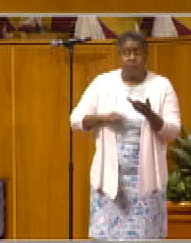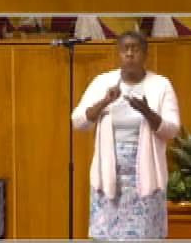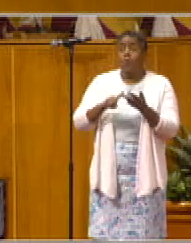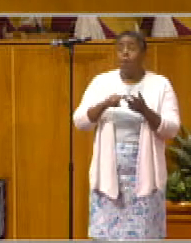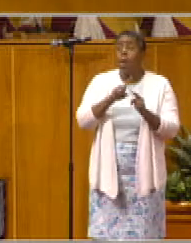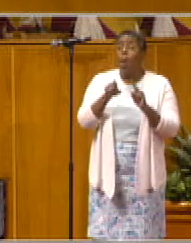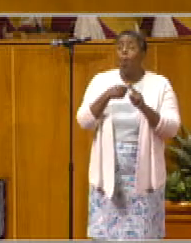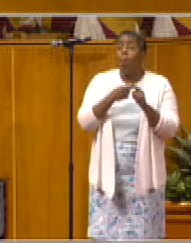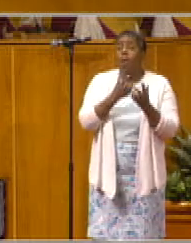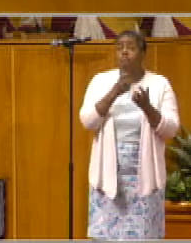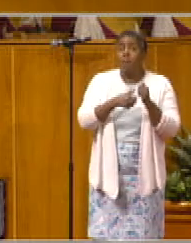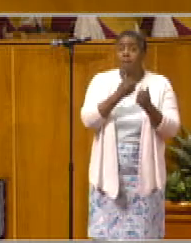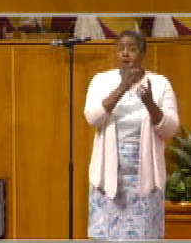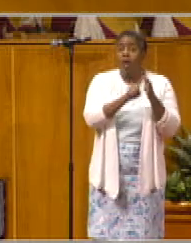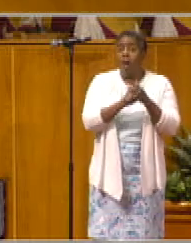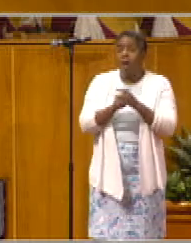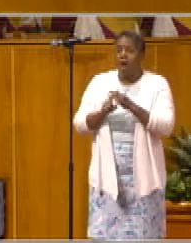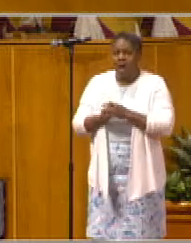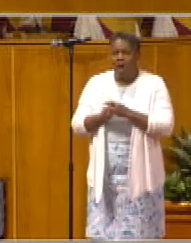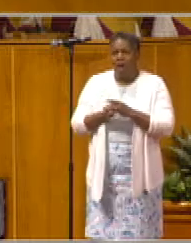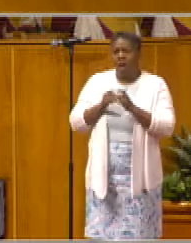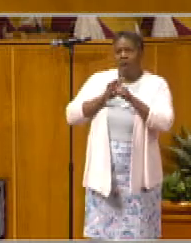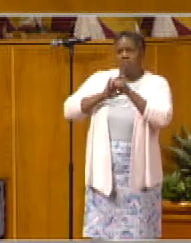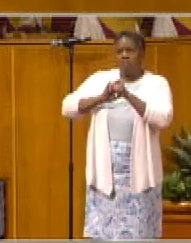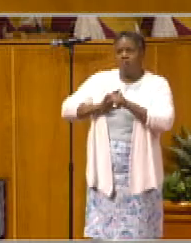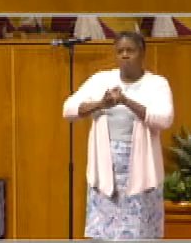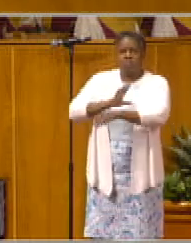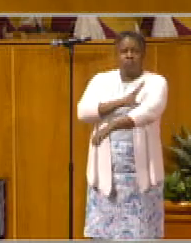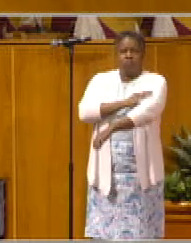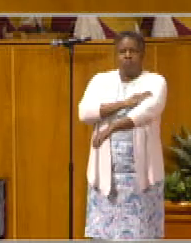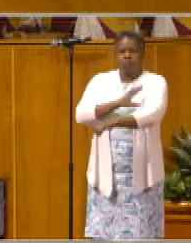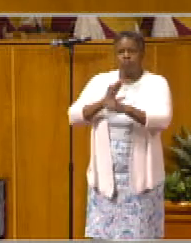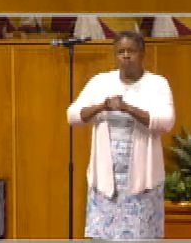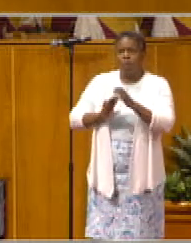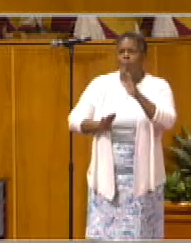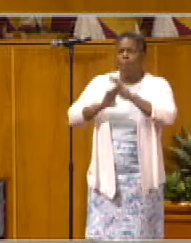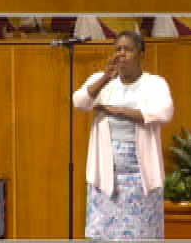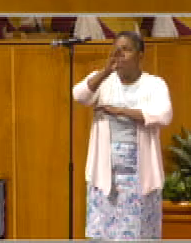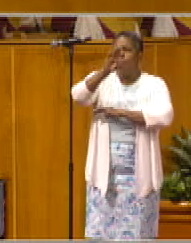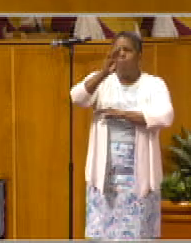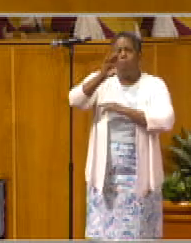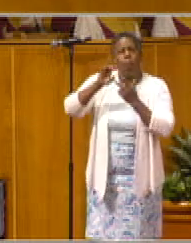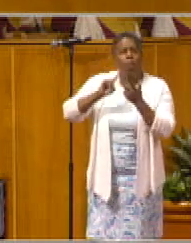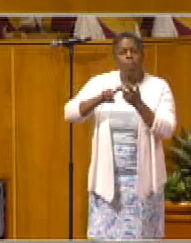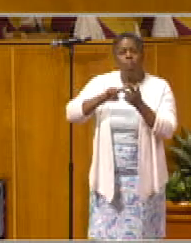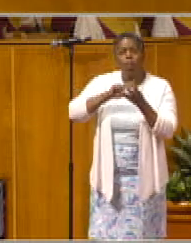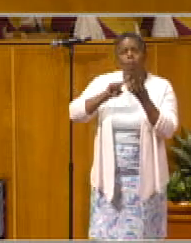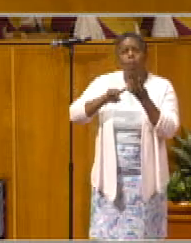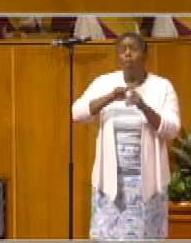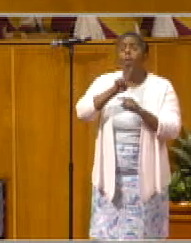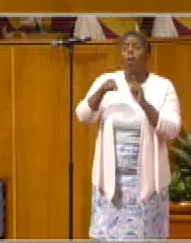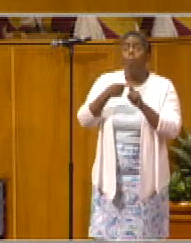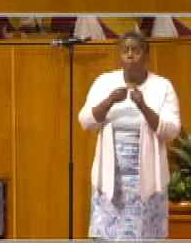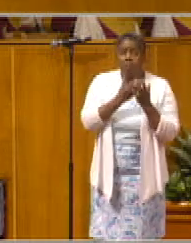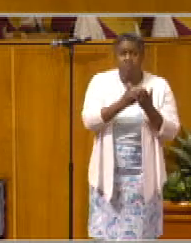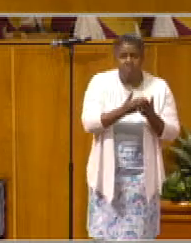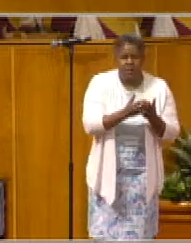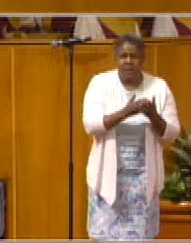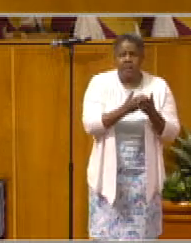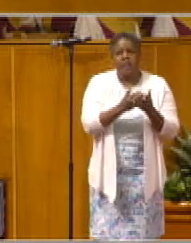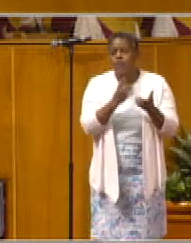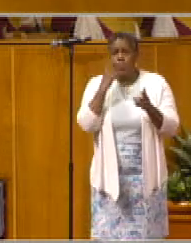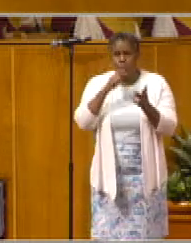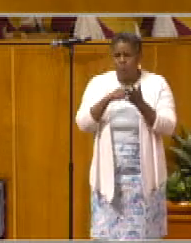is falling apart, blood pressure goes up. When the ship falls apart, it's hard to sleep at